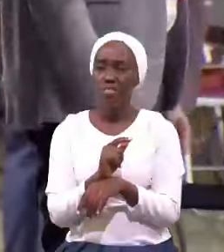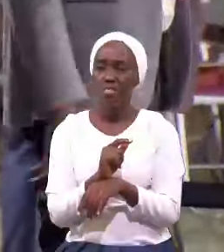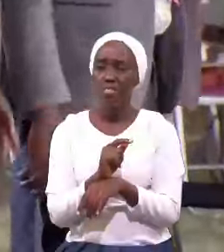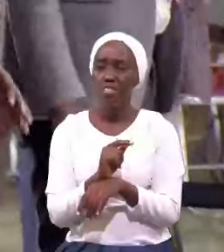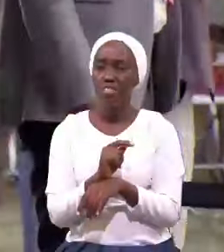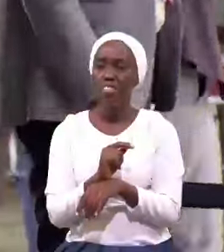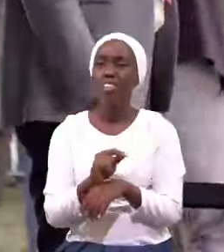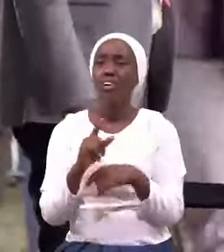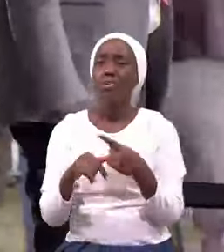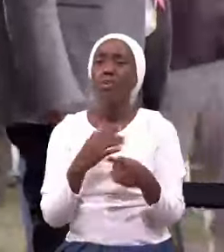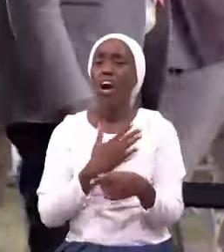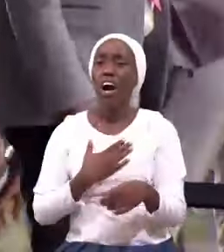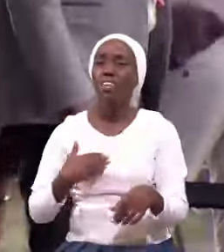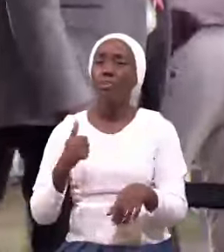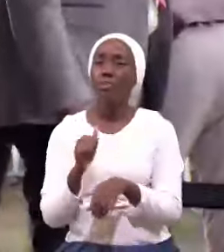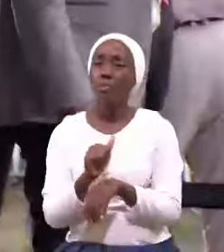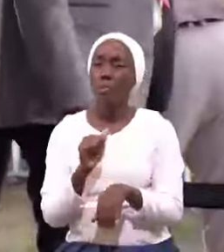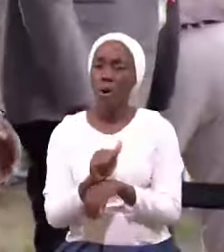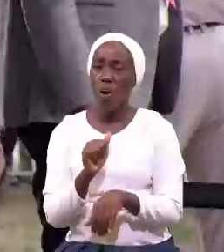Go and work.